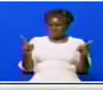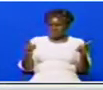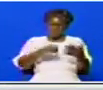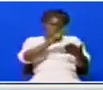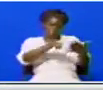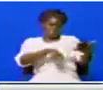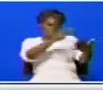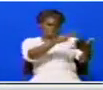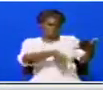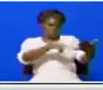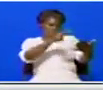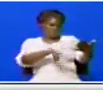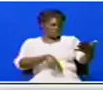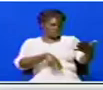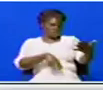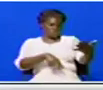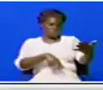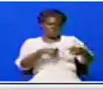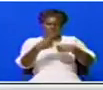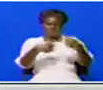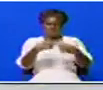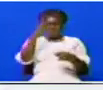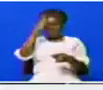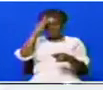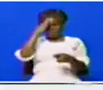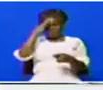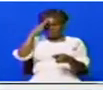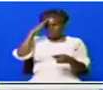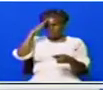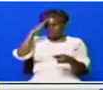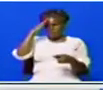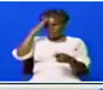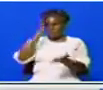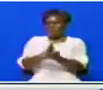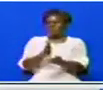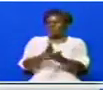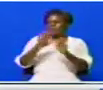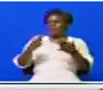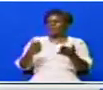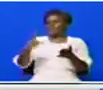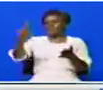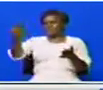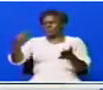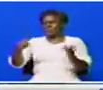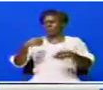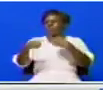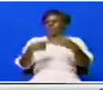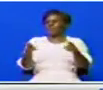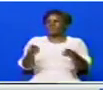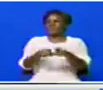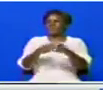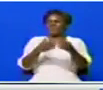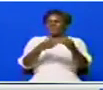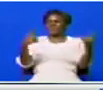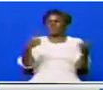go through some, you know, vigorous process. They've identified it as, you know, confirmation and validation process. And it's being led by